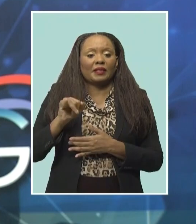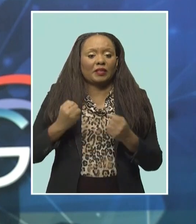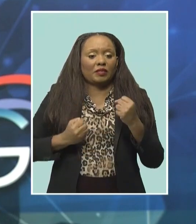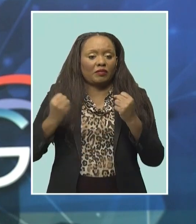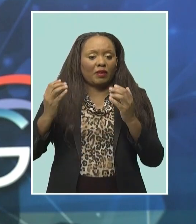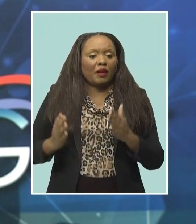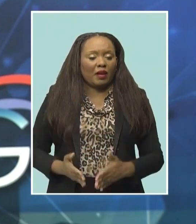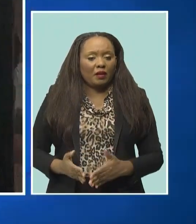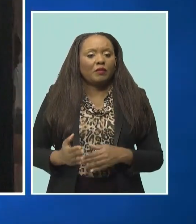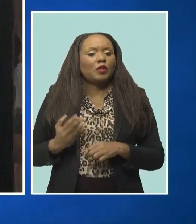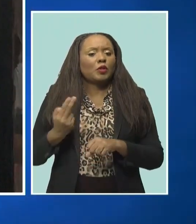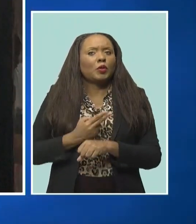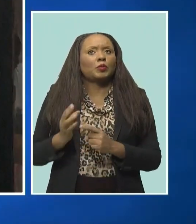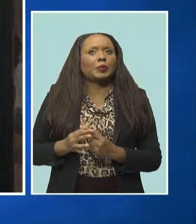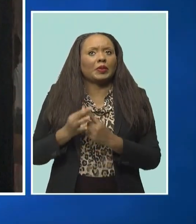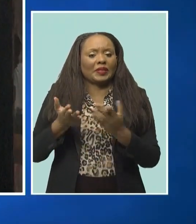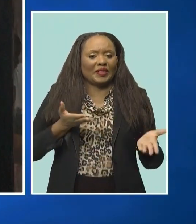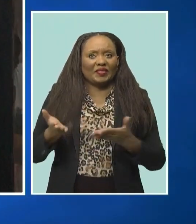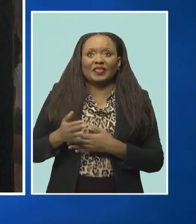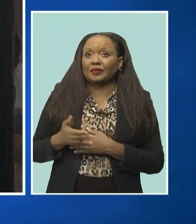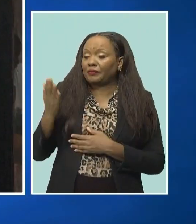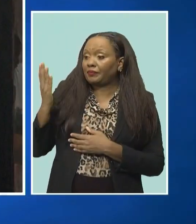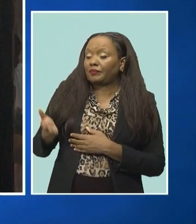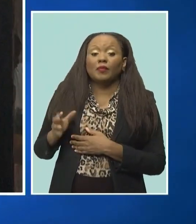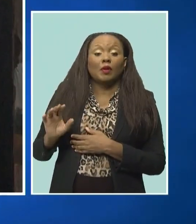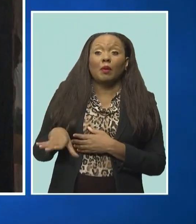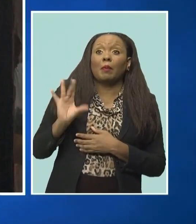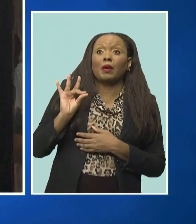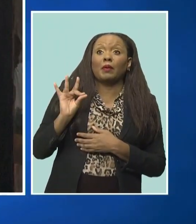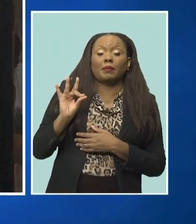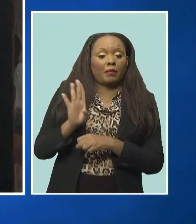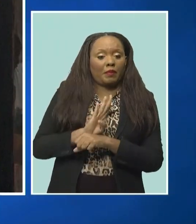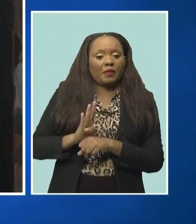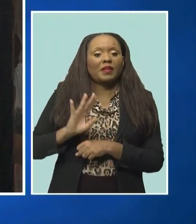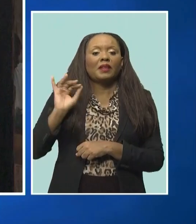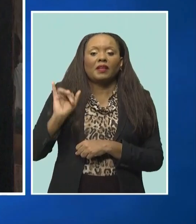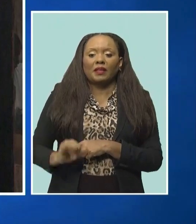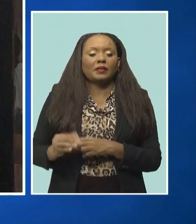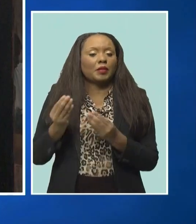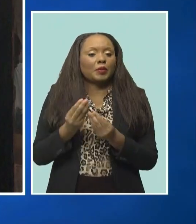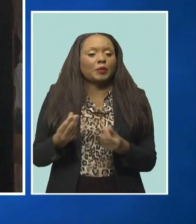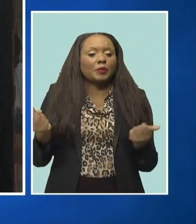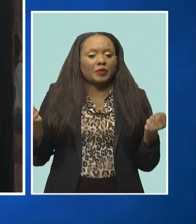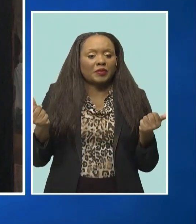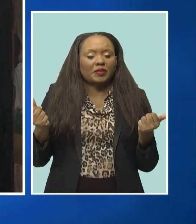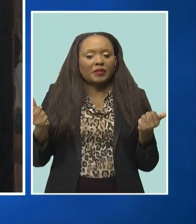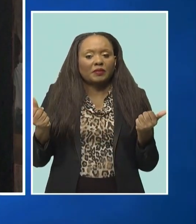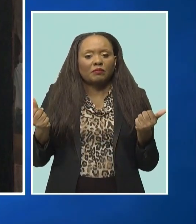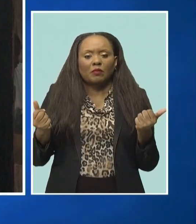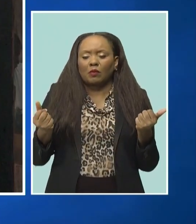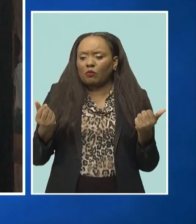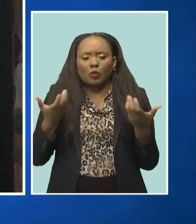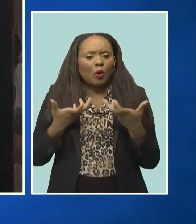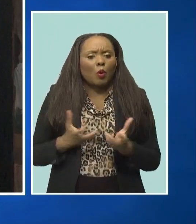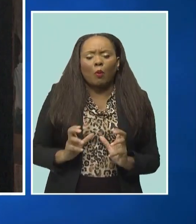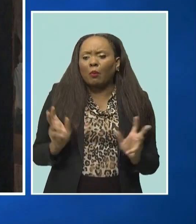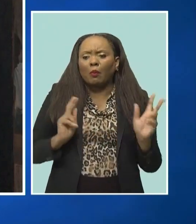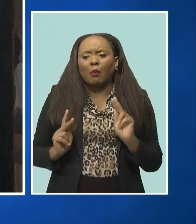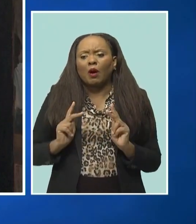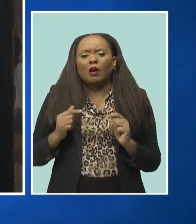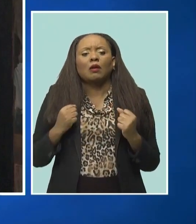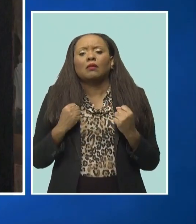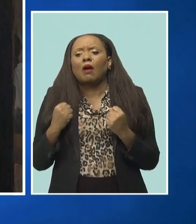know the dangers and harms associated with the use of alcohol and alcohol consumption. It's important for us at the NCSA to give